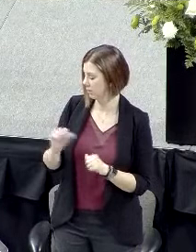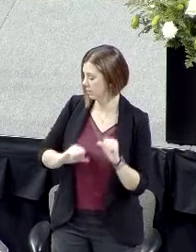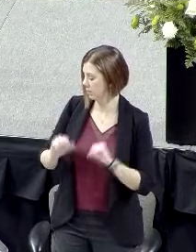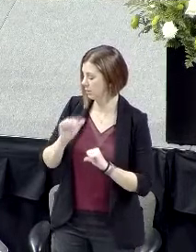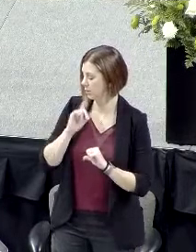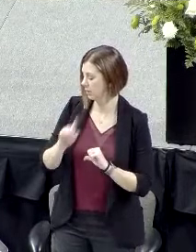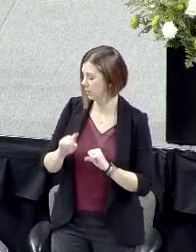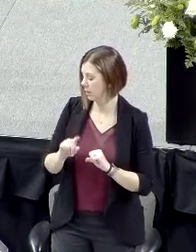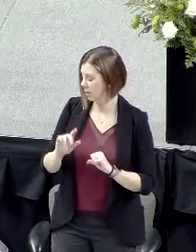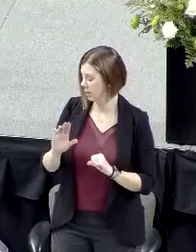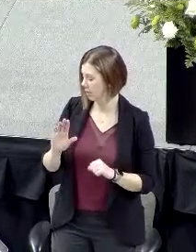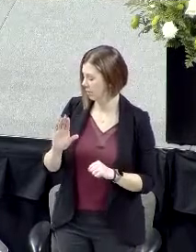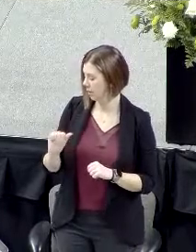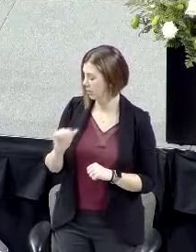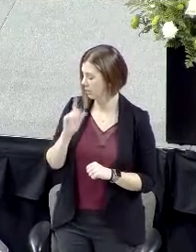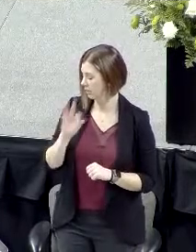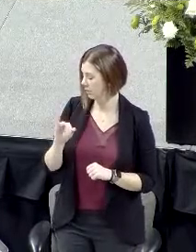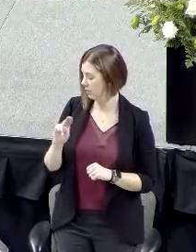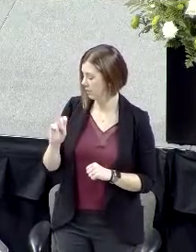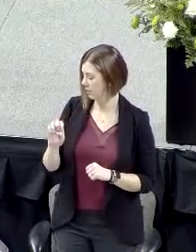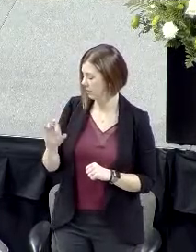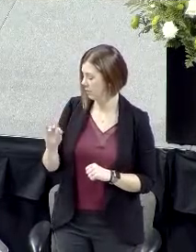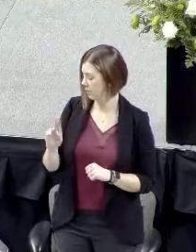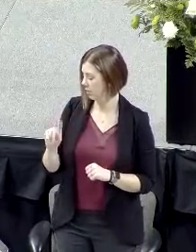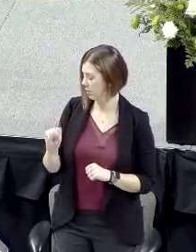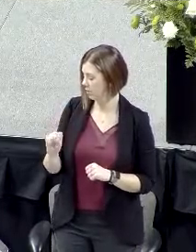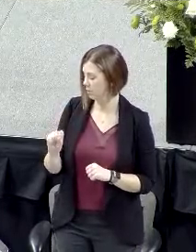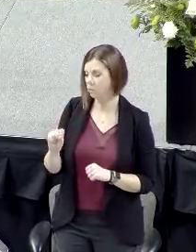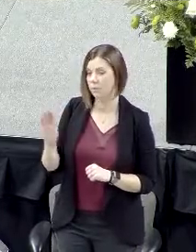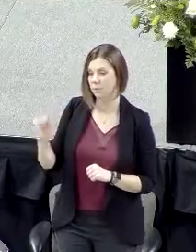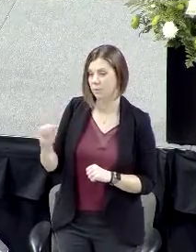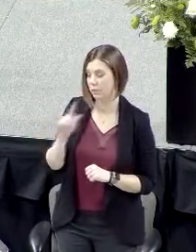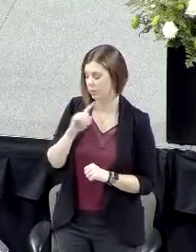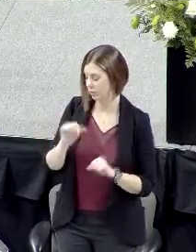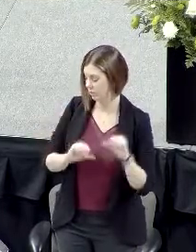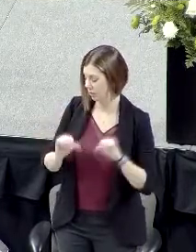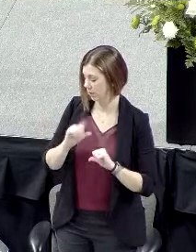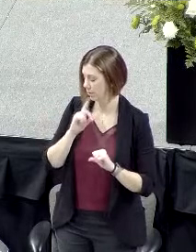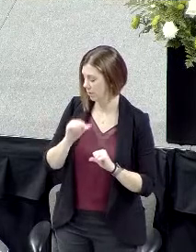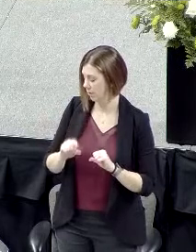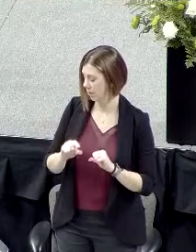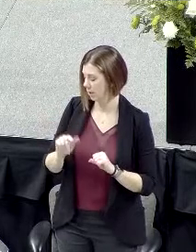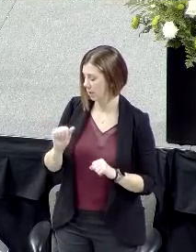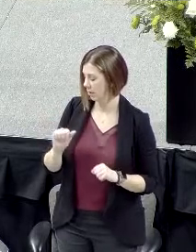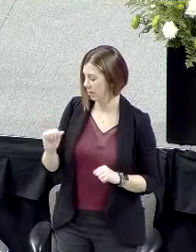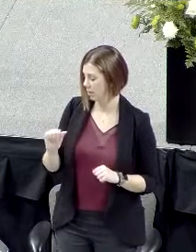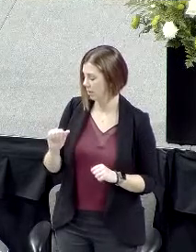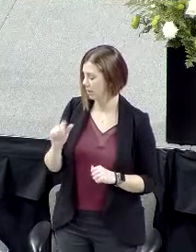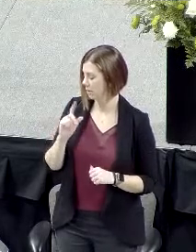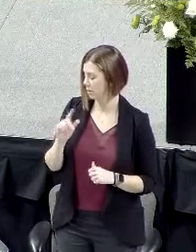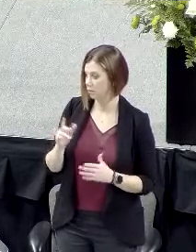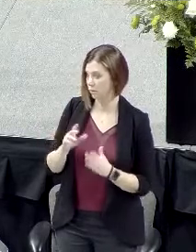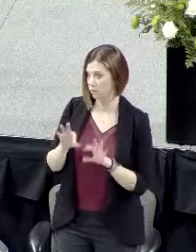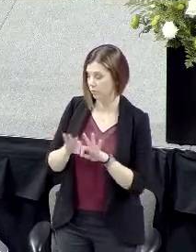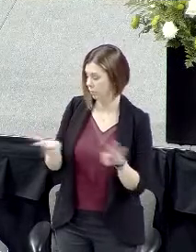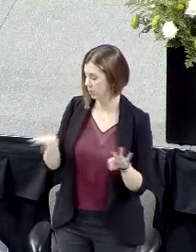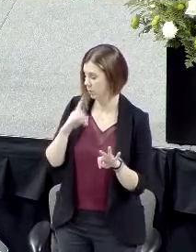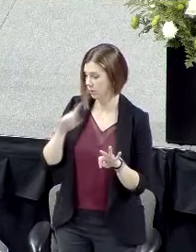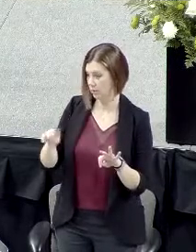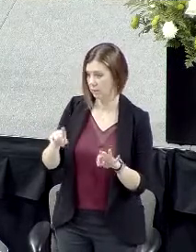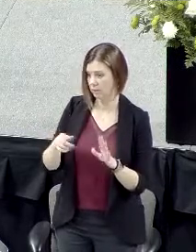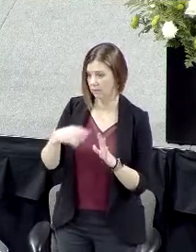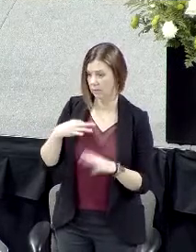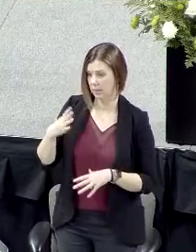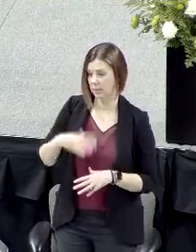Bachelor of Fine Arts, Bachelor of Science, and Associate of Arts degree. These candidates have met all requirements